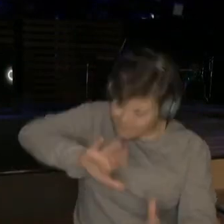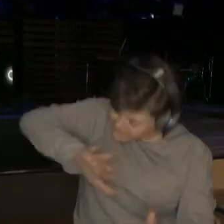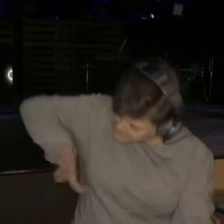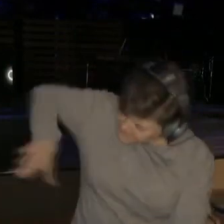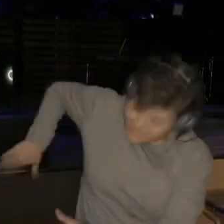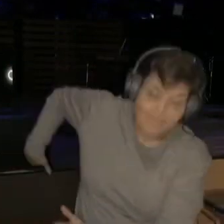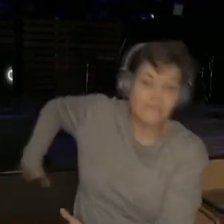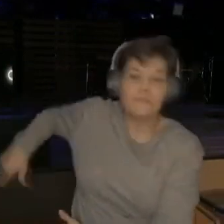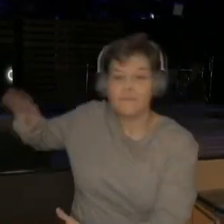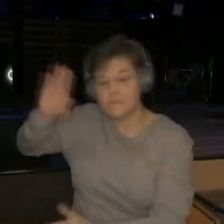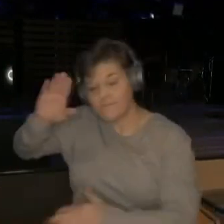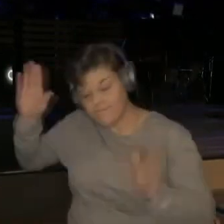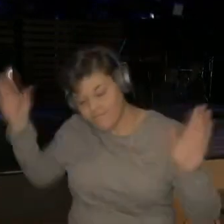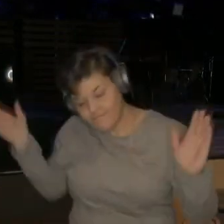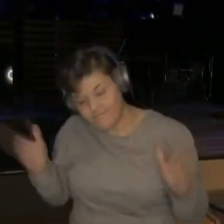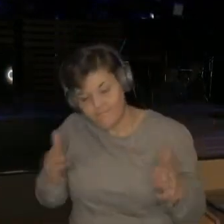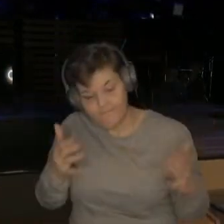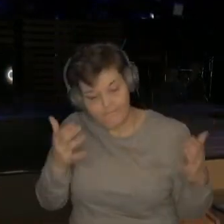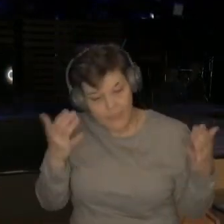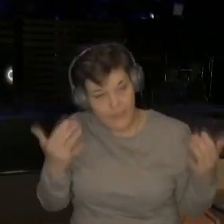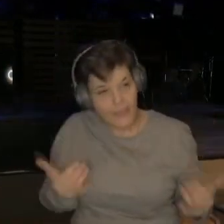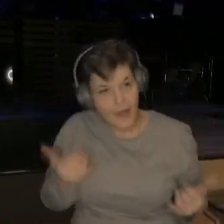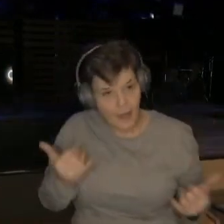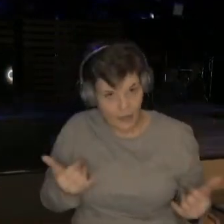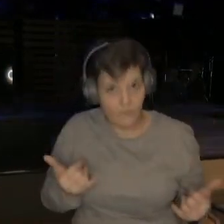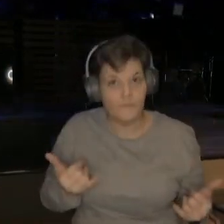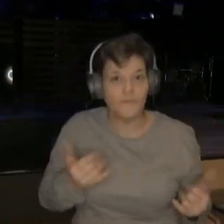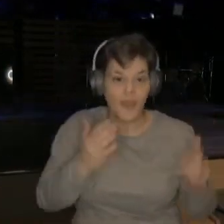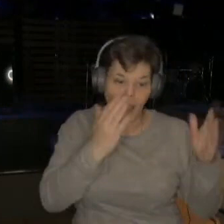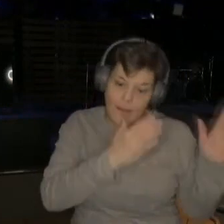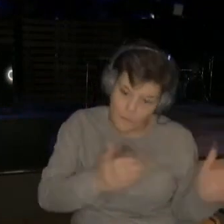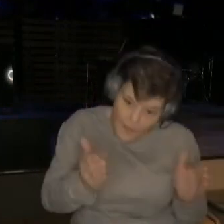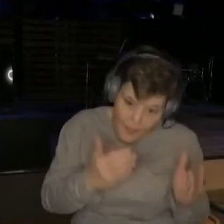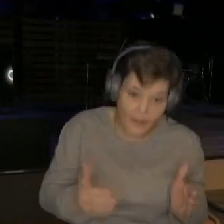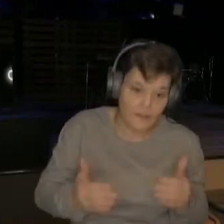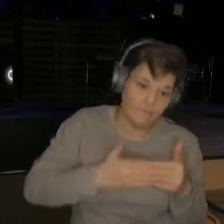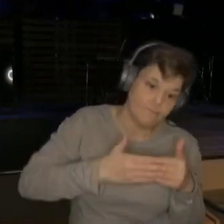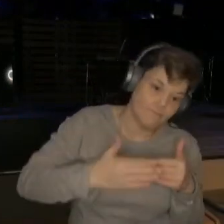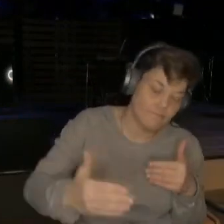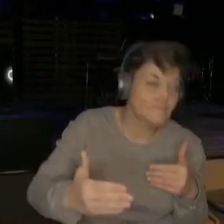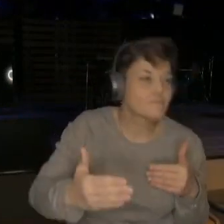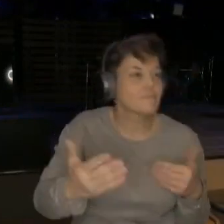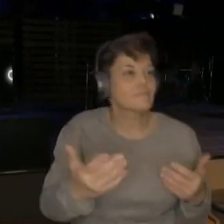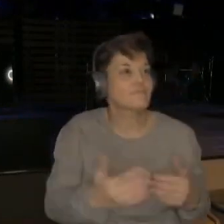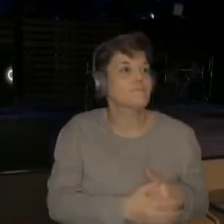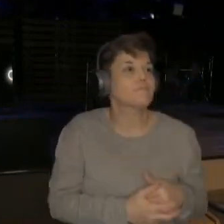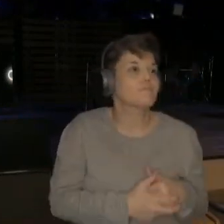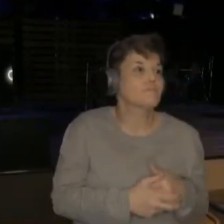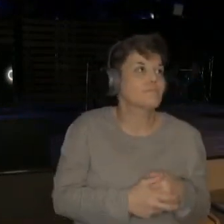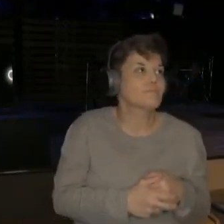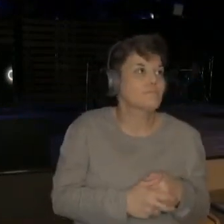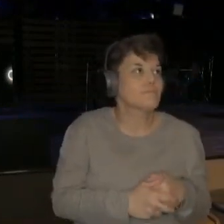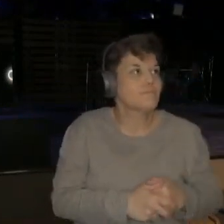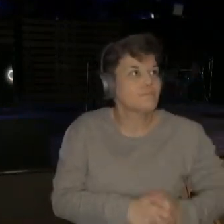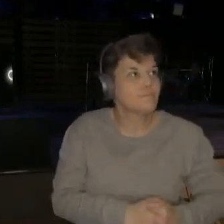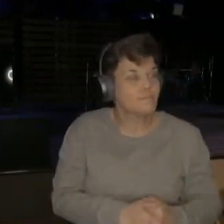and focused on the plans that he held for his son all along.